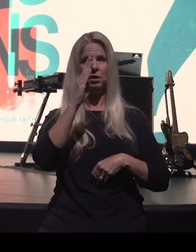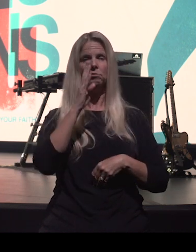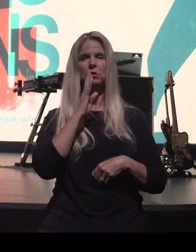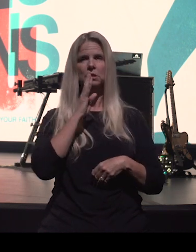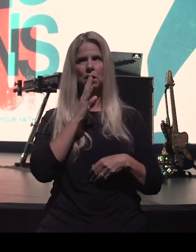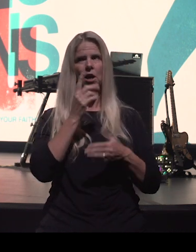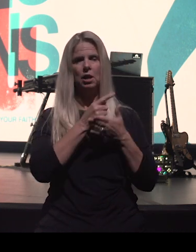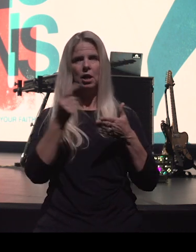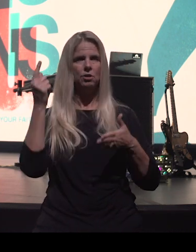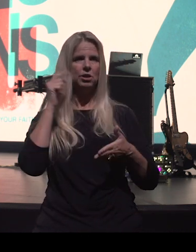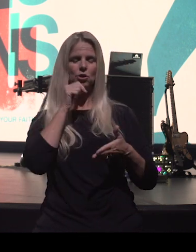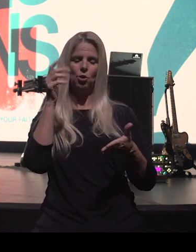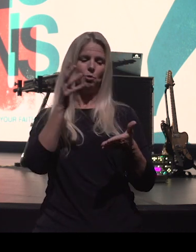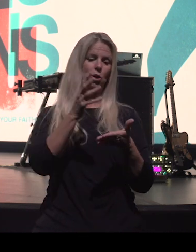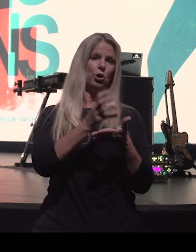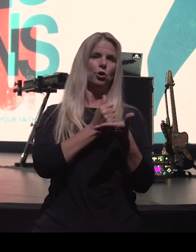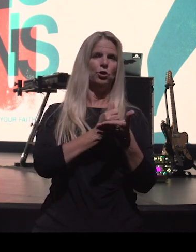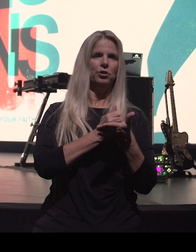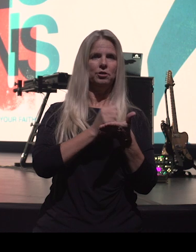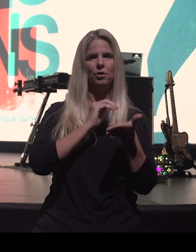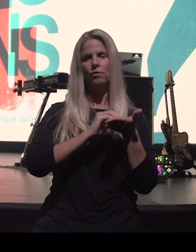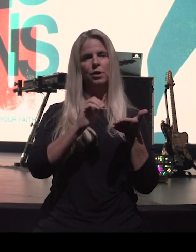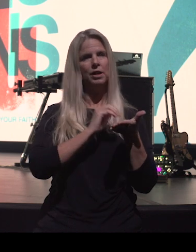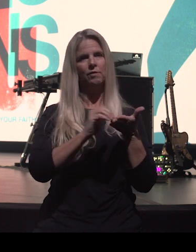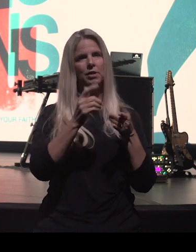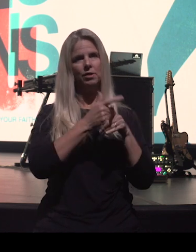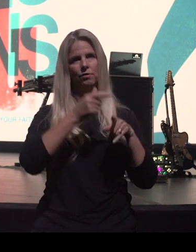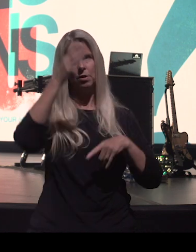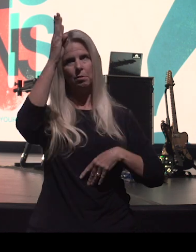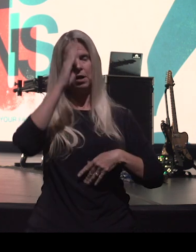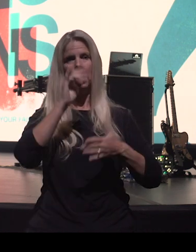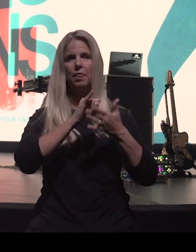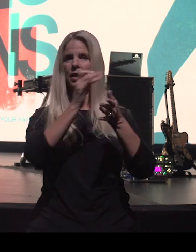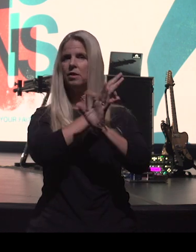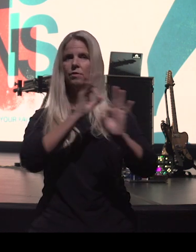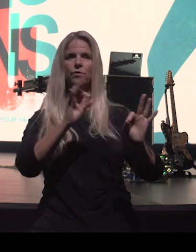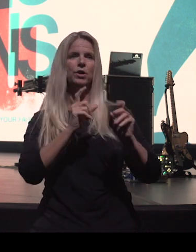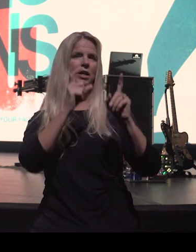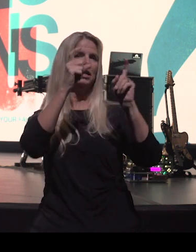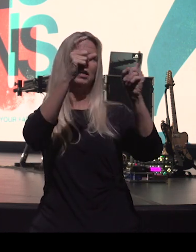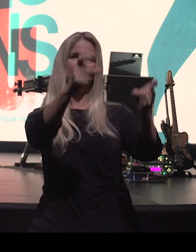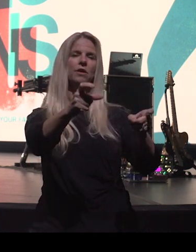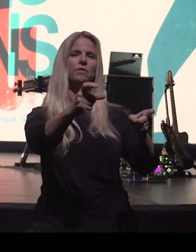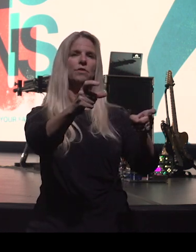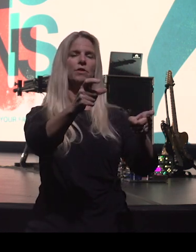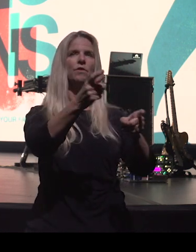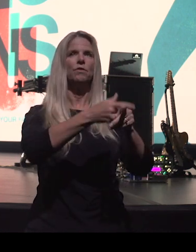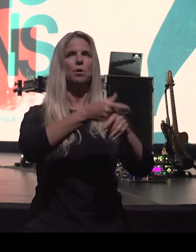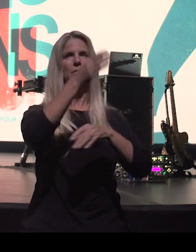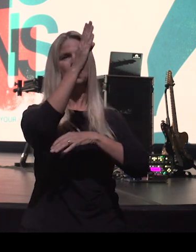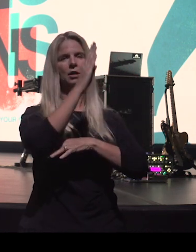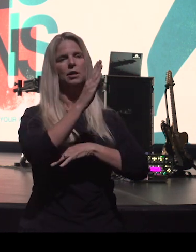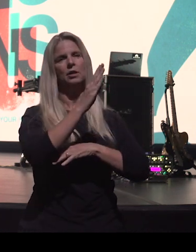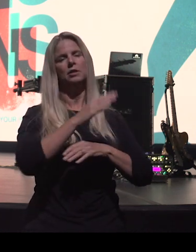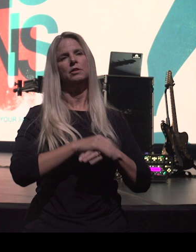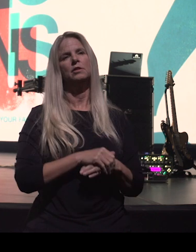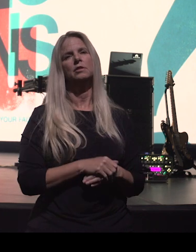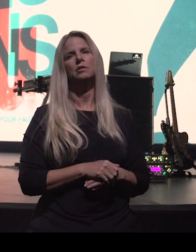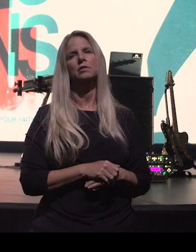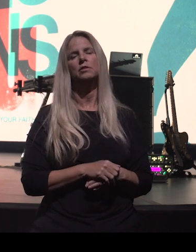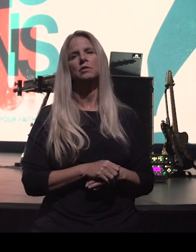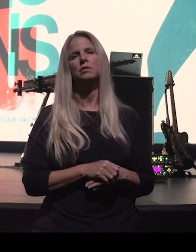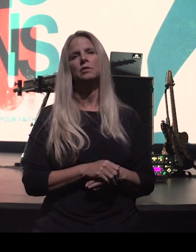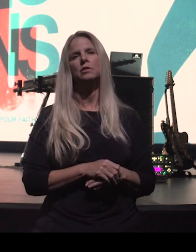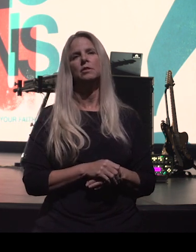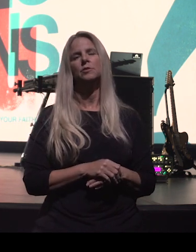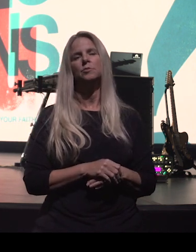don't earn forgiveness from God. It is a free gift. You don't train or try to earn God's forgiveness. It is a